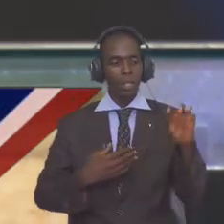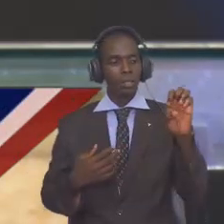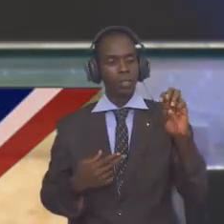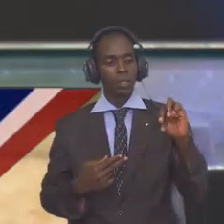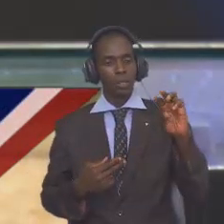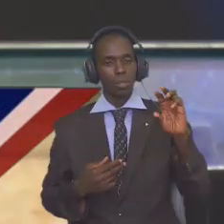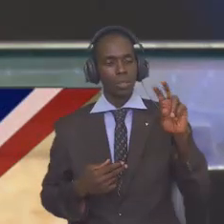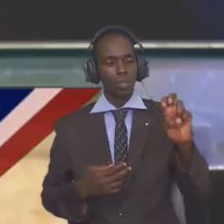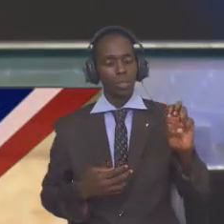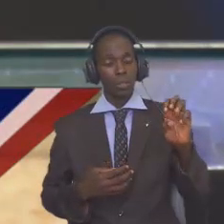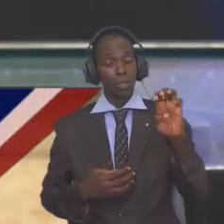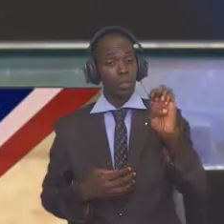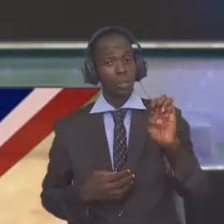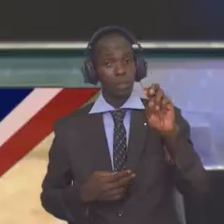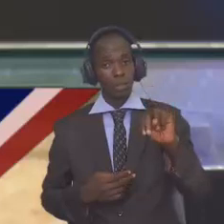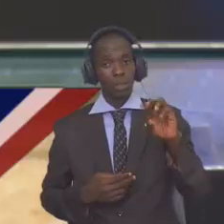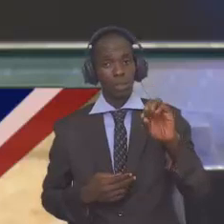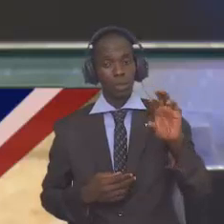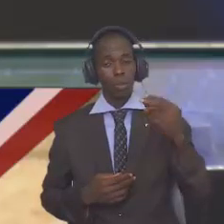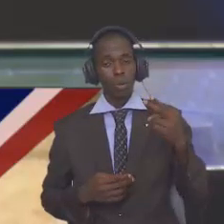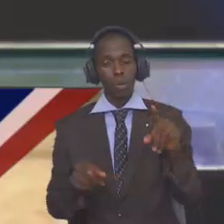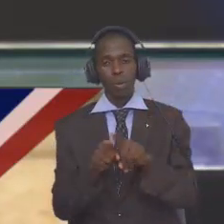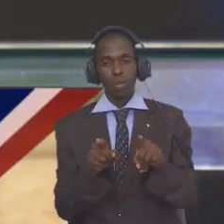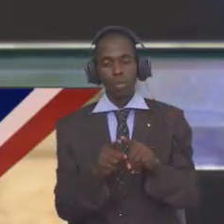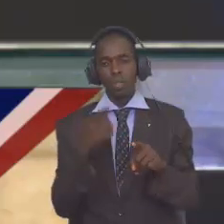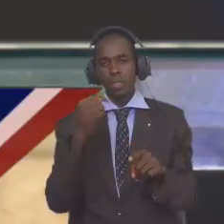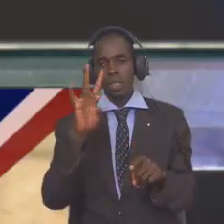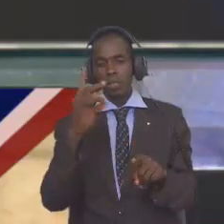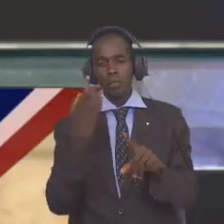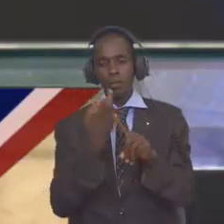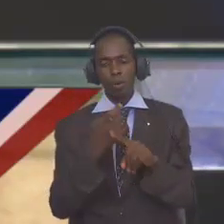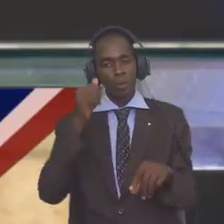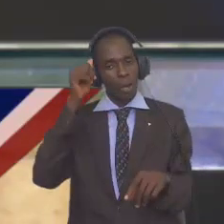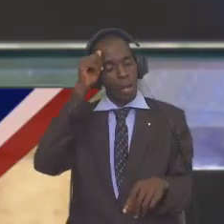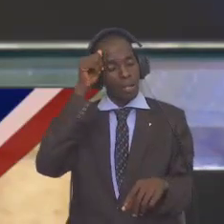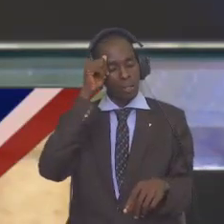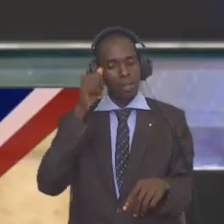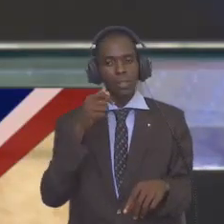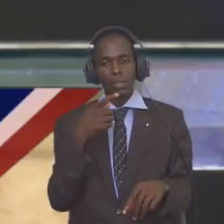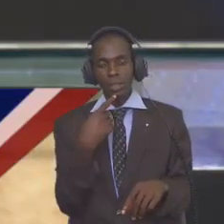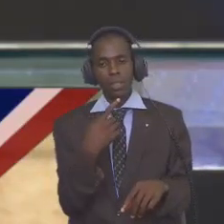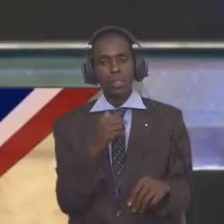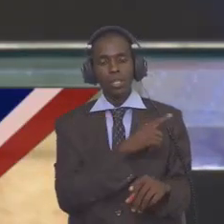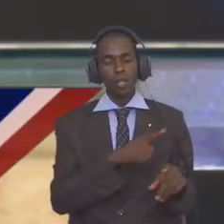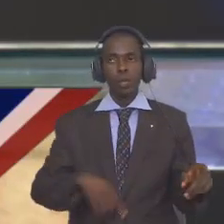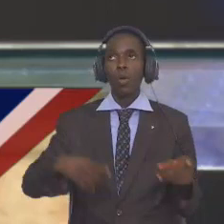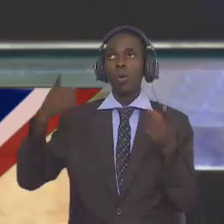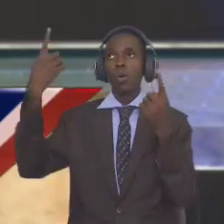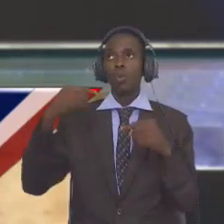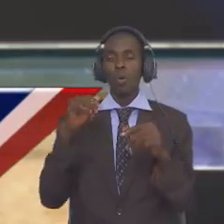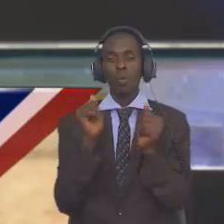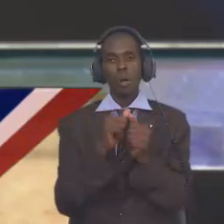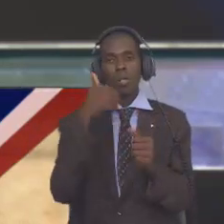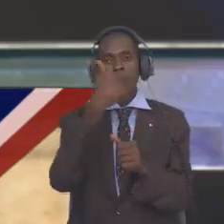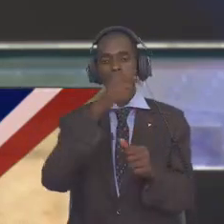Adam, prophesied of this saying, behold, the Lord cometh with 10,000 of